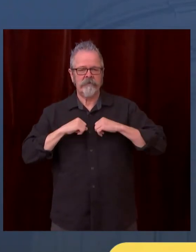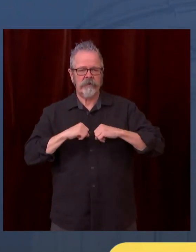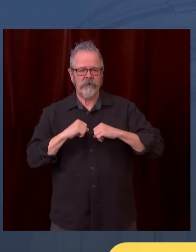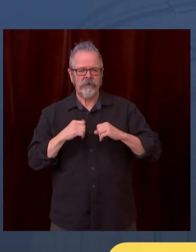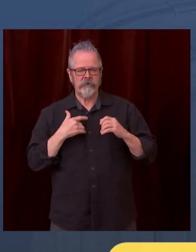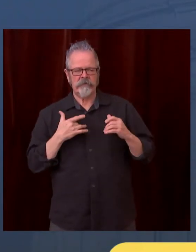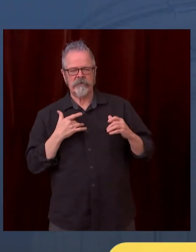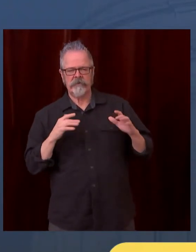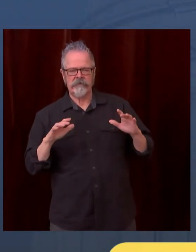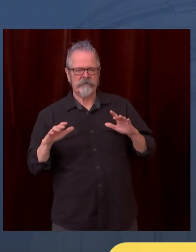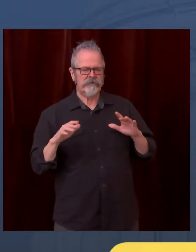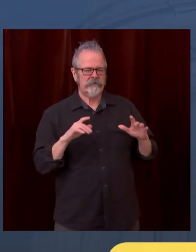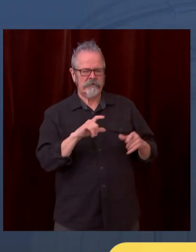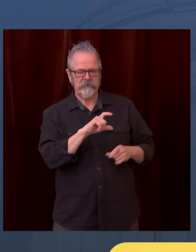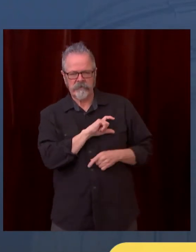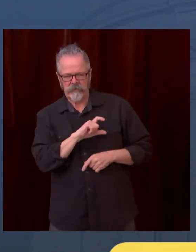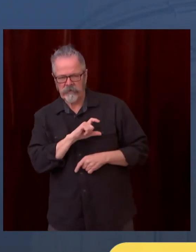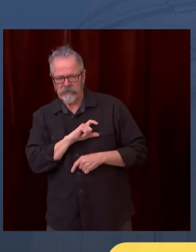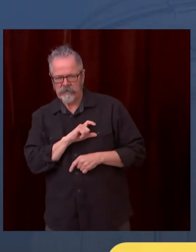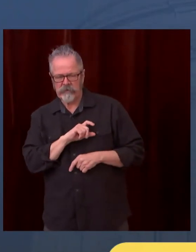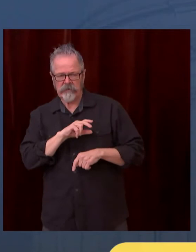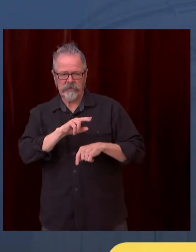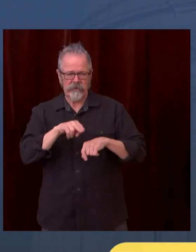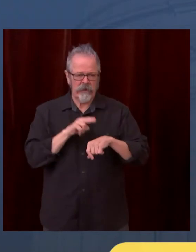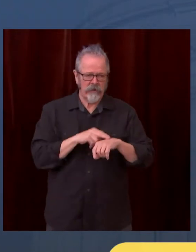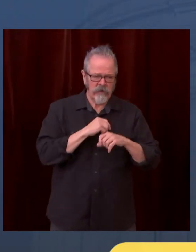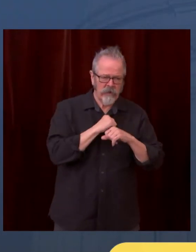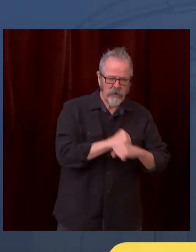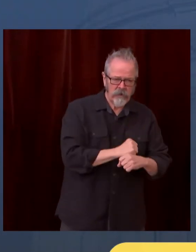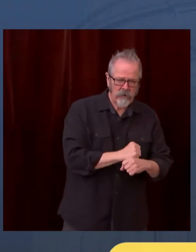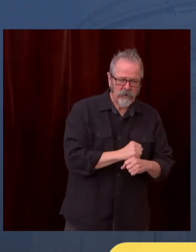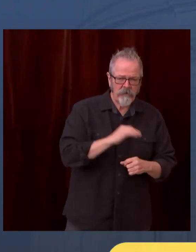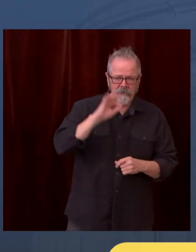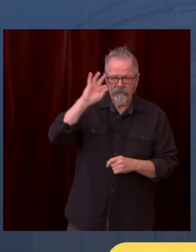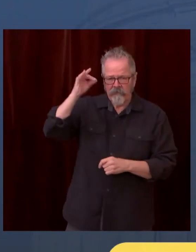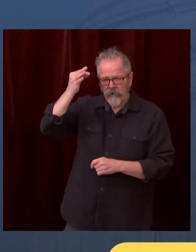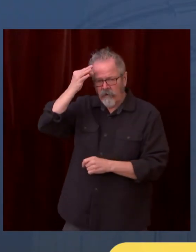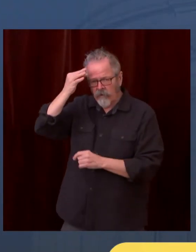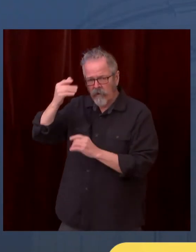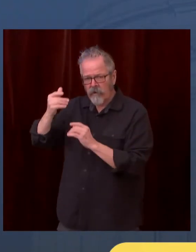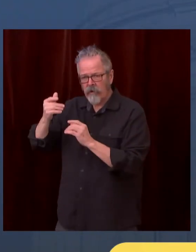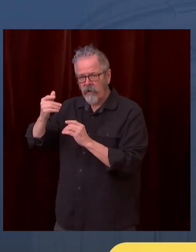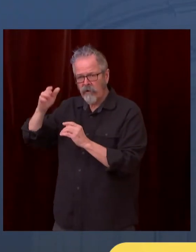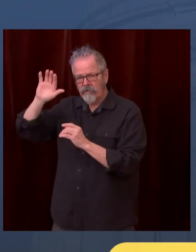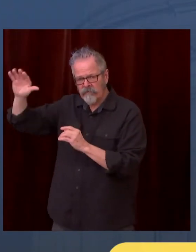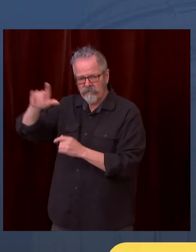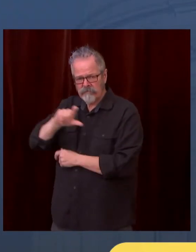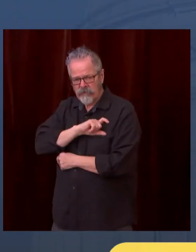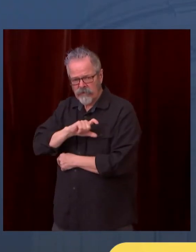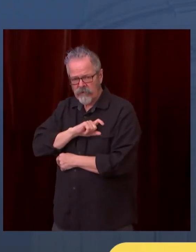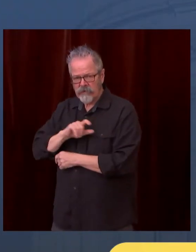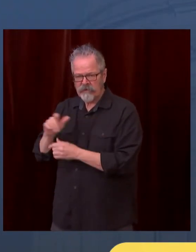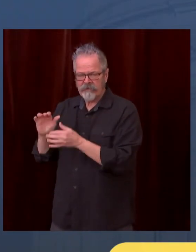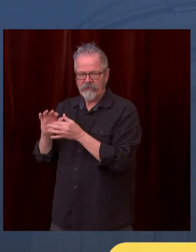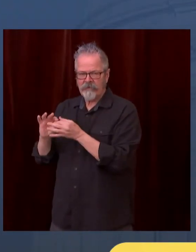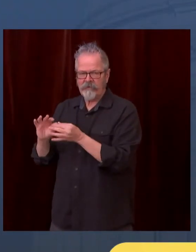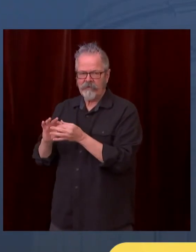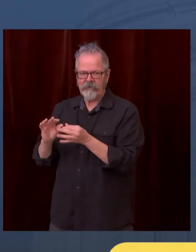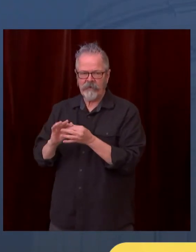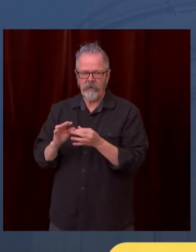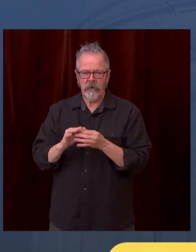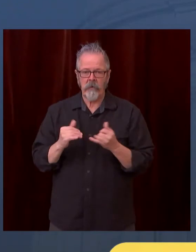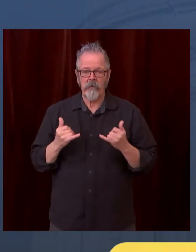law enforcement, that there is some degree of threat, and that is the reason for